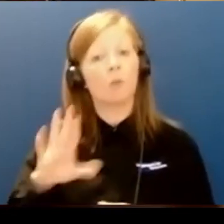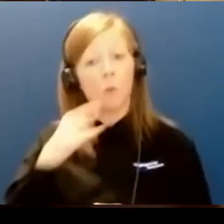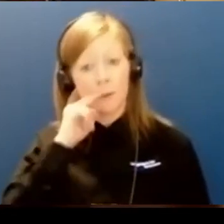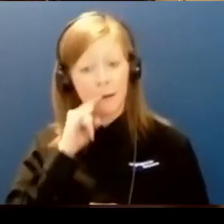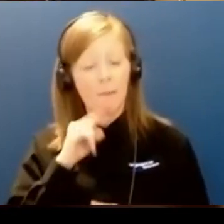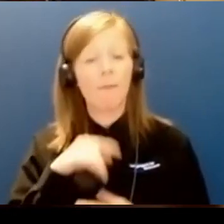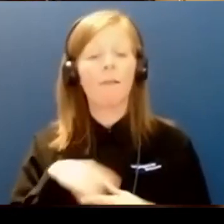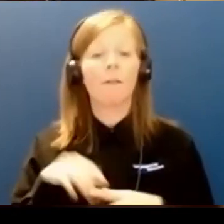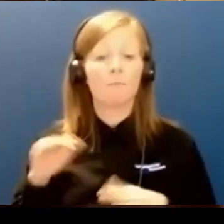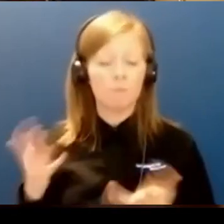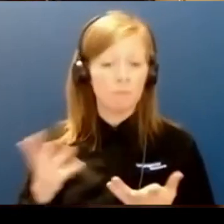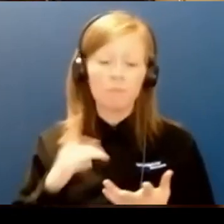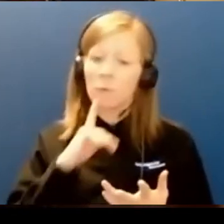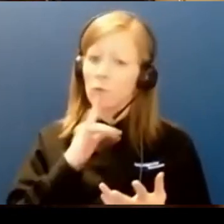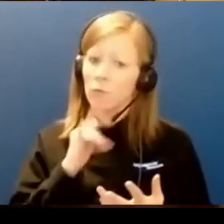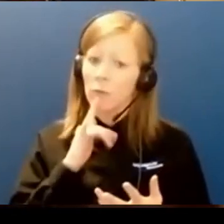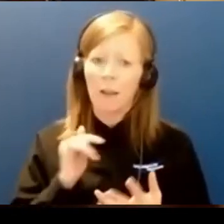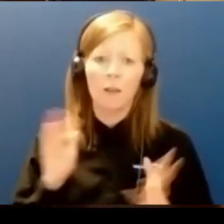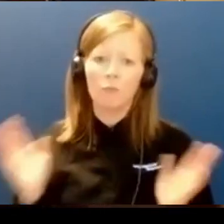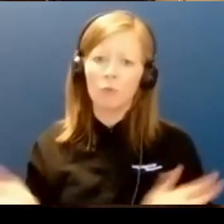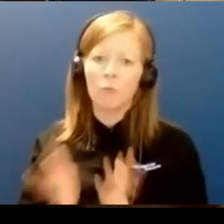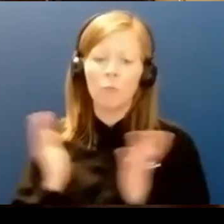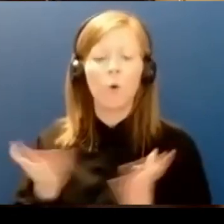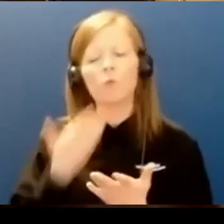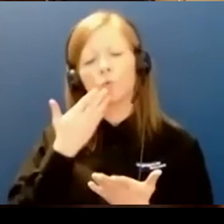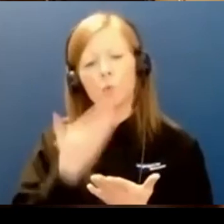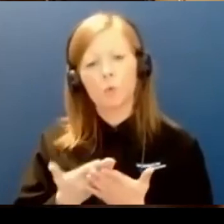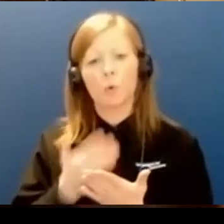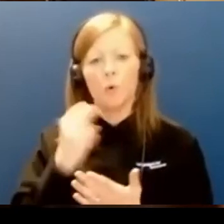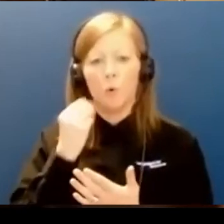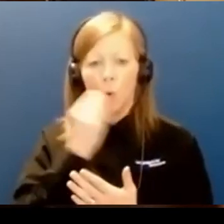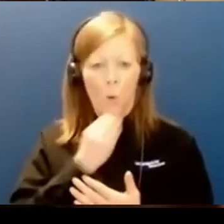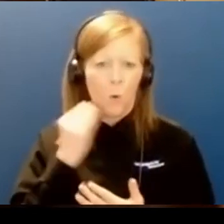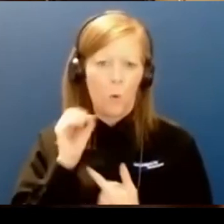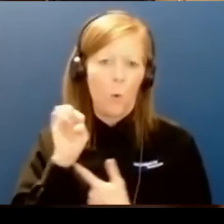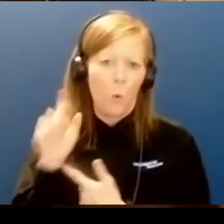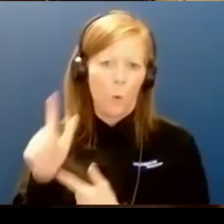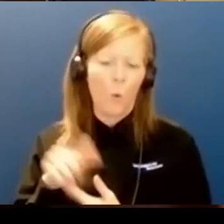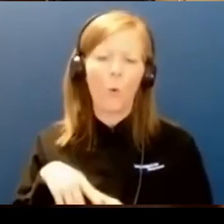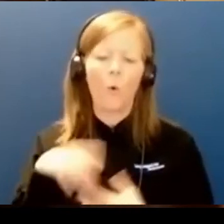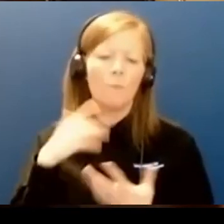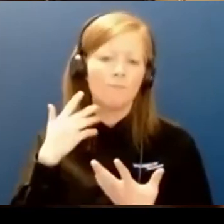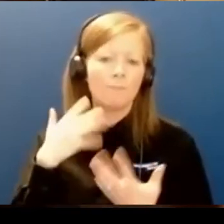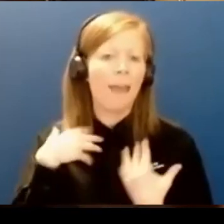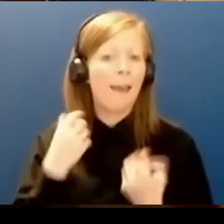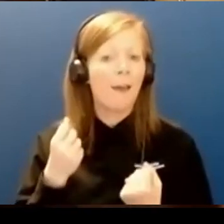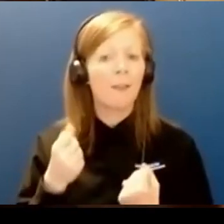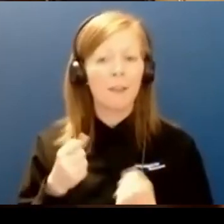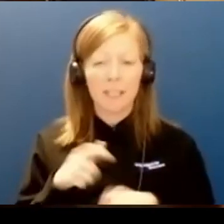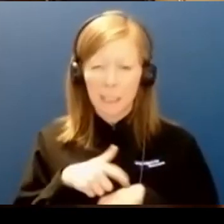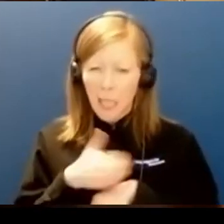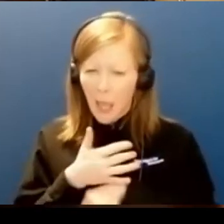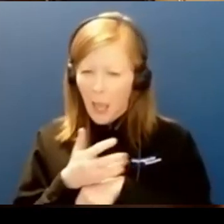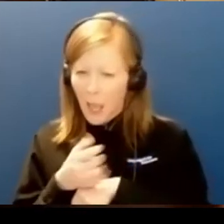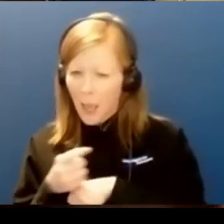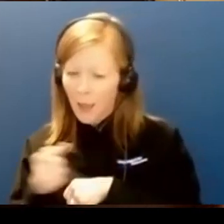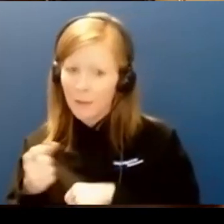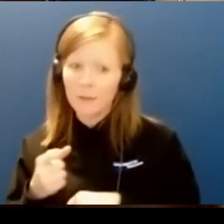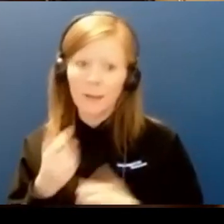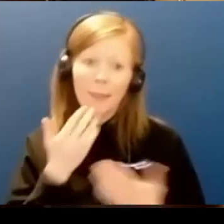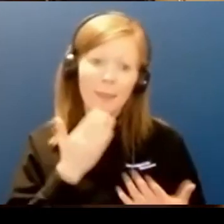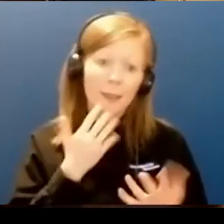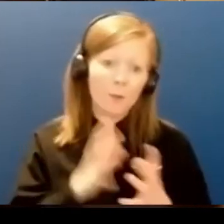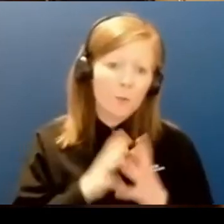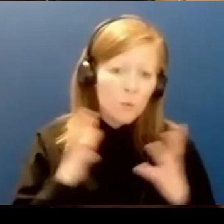activities. It really promotes good oral health for the lifespan. We're just about at our time. Thank you so much for